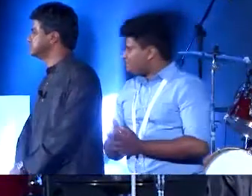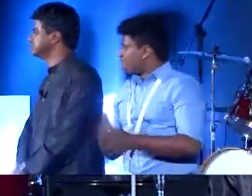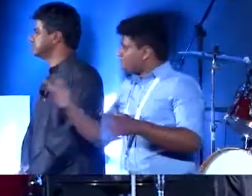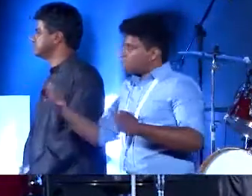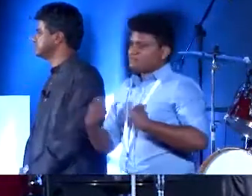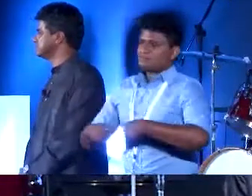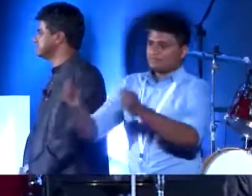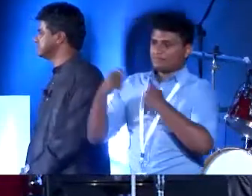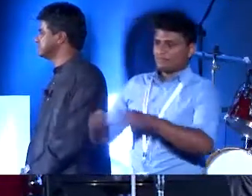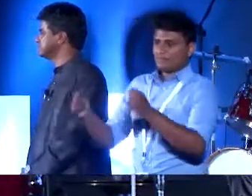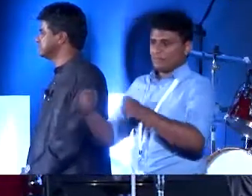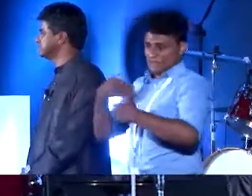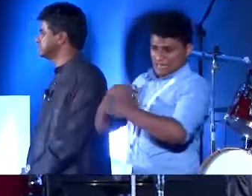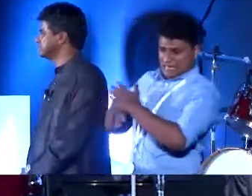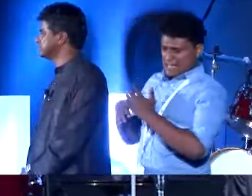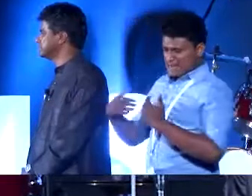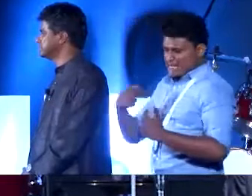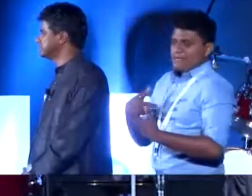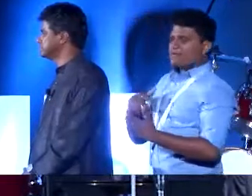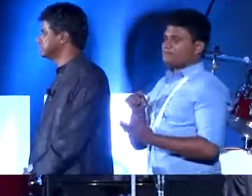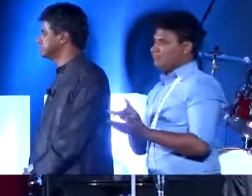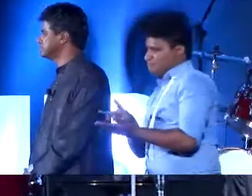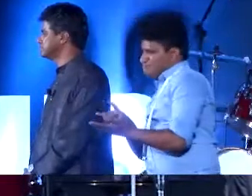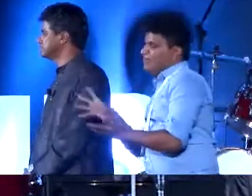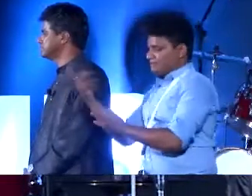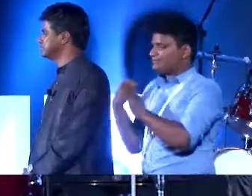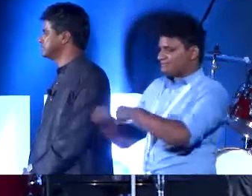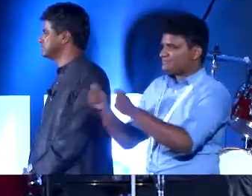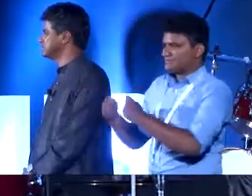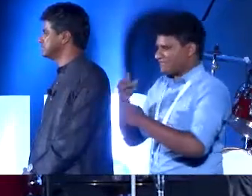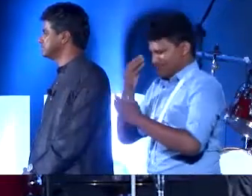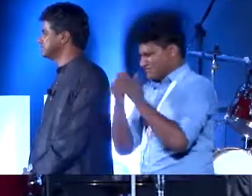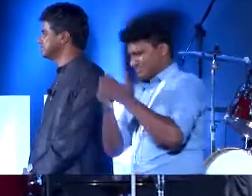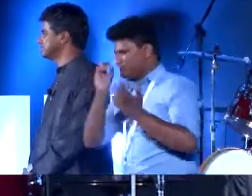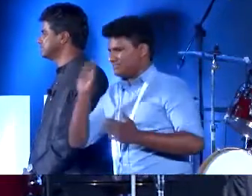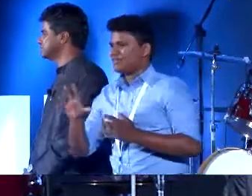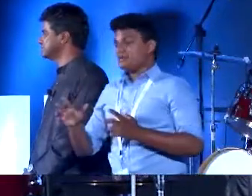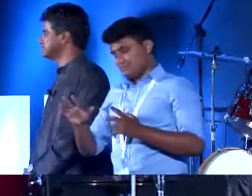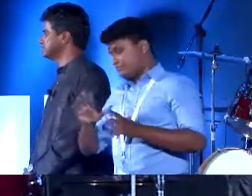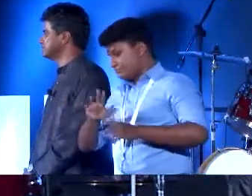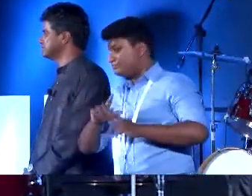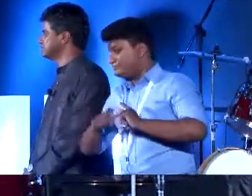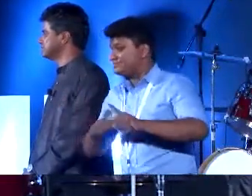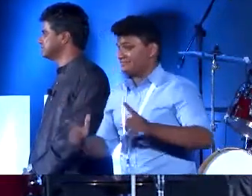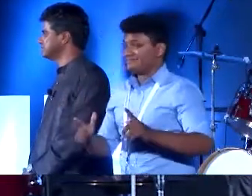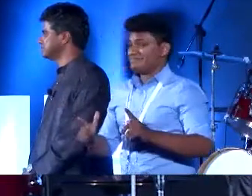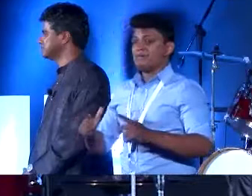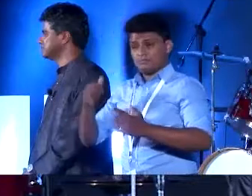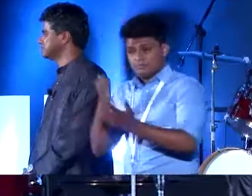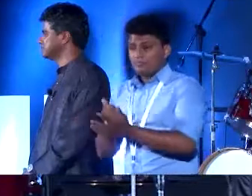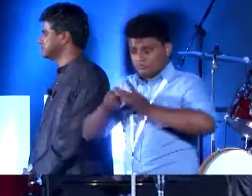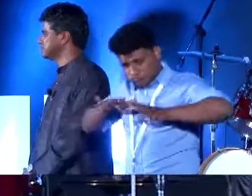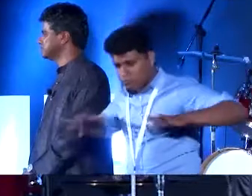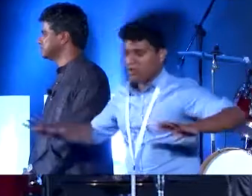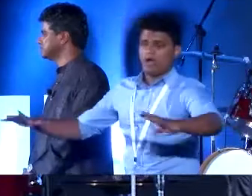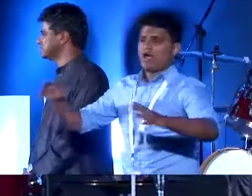to eliminate the biases that I have. It's not easy. Therefore, it is so important that we have these awareness forums, this